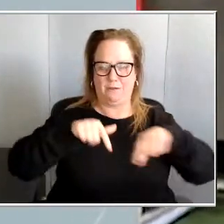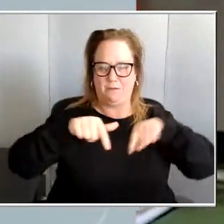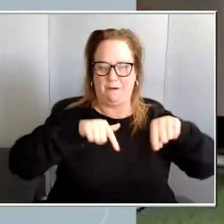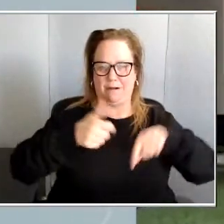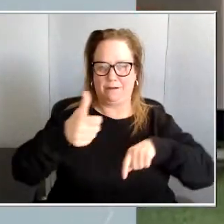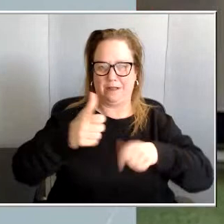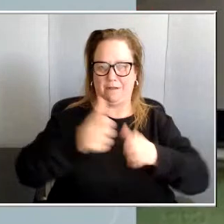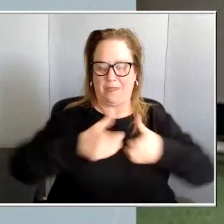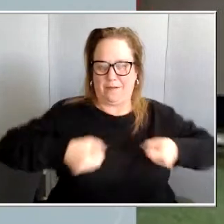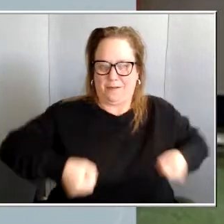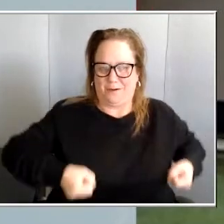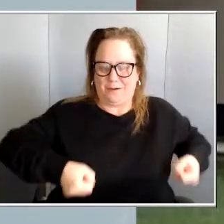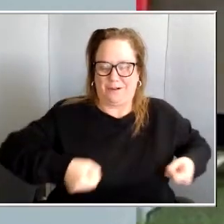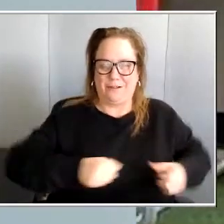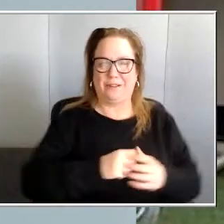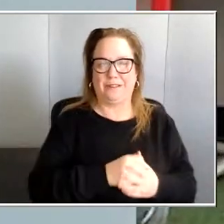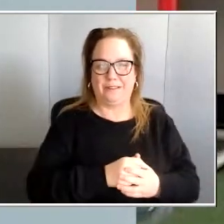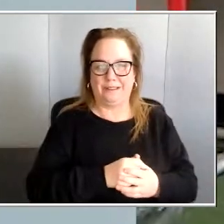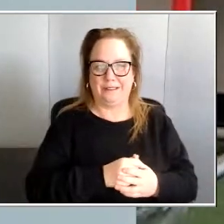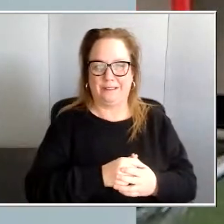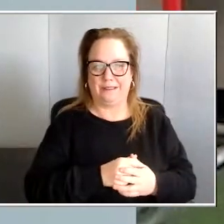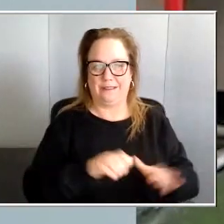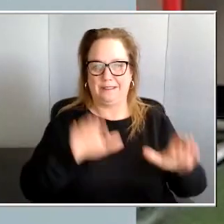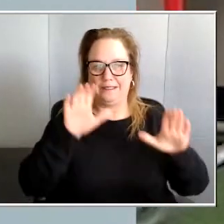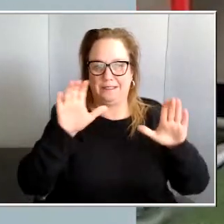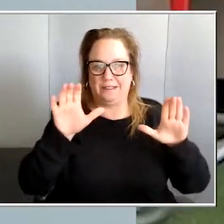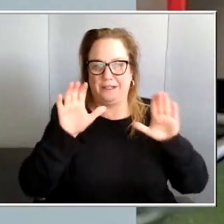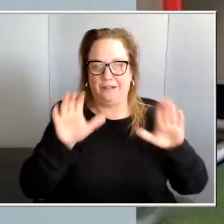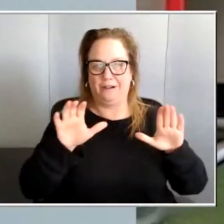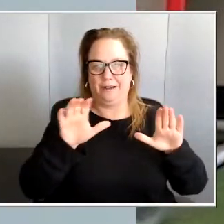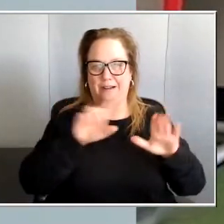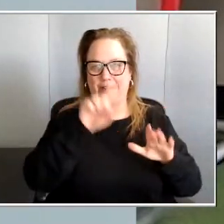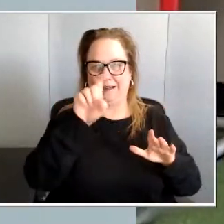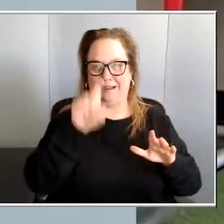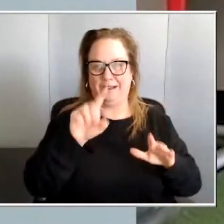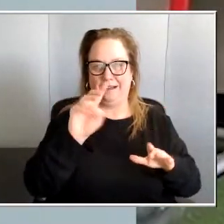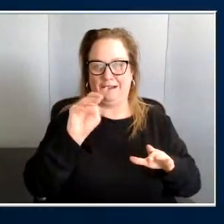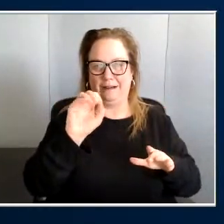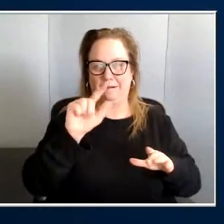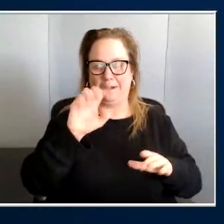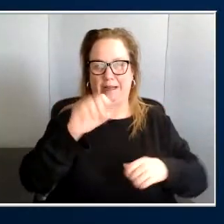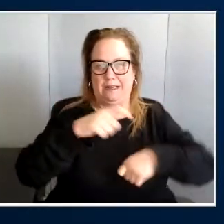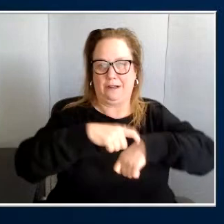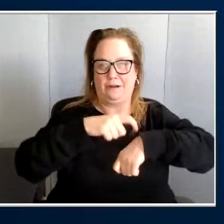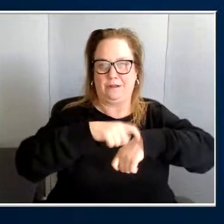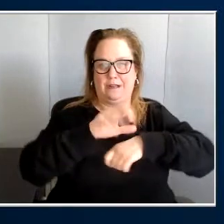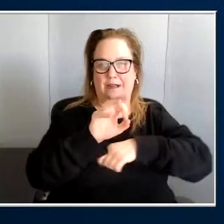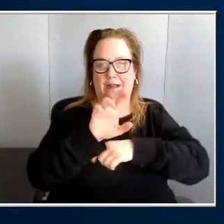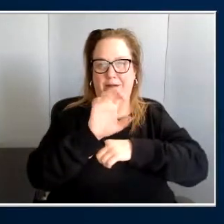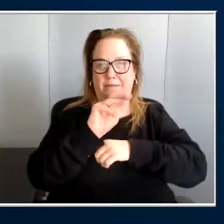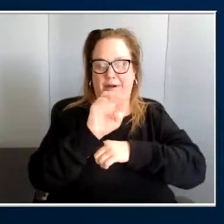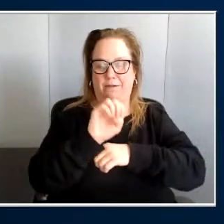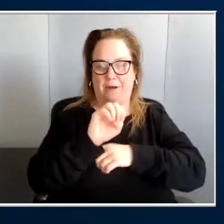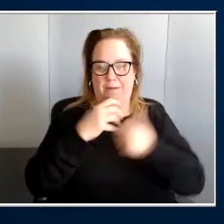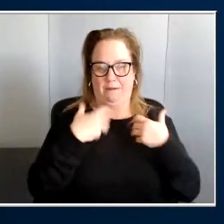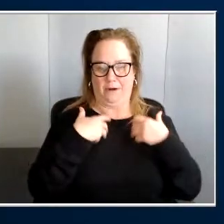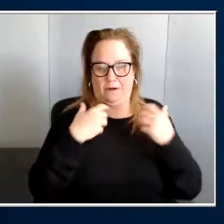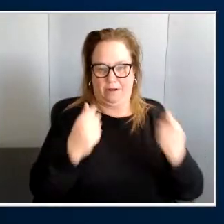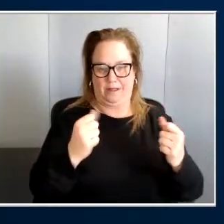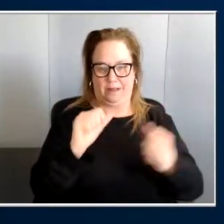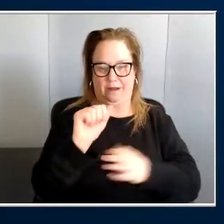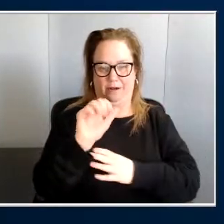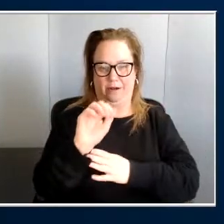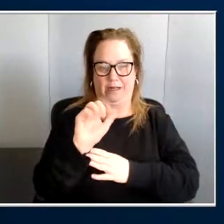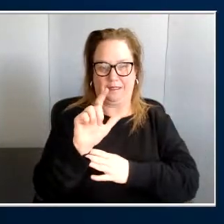so that's a great question. First and foremost, Maggie had to reach her time frame of that her healing ACL graft